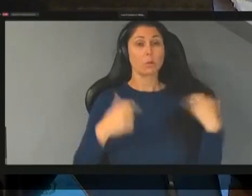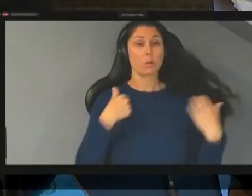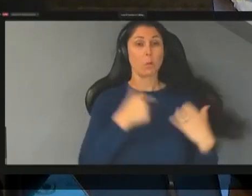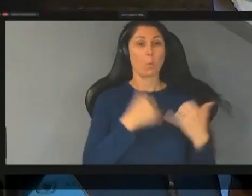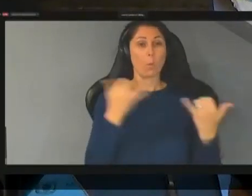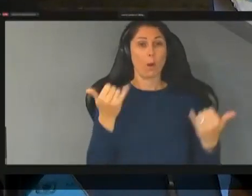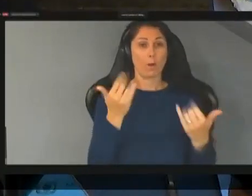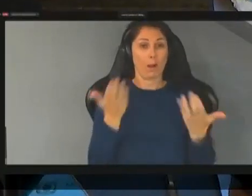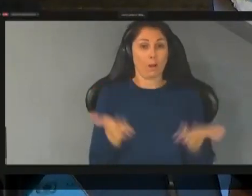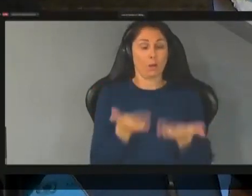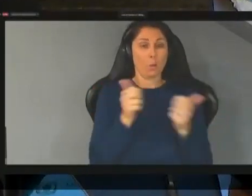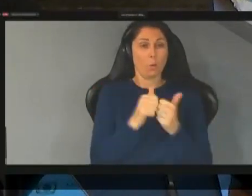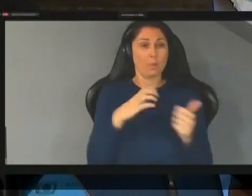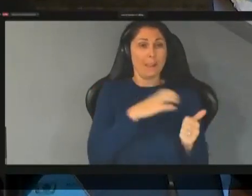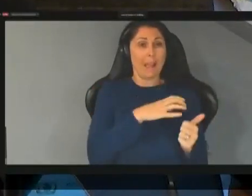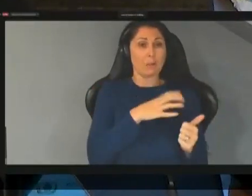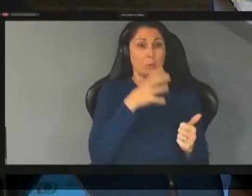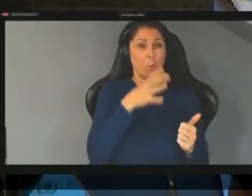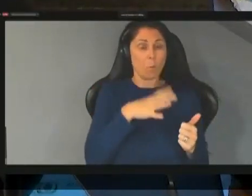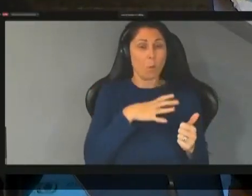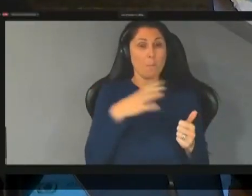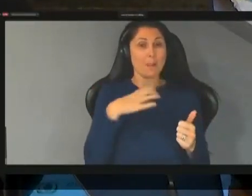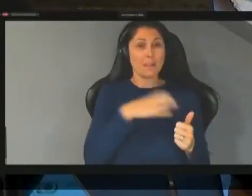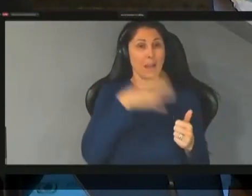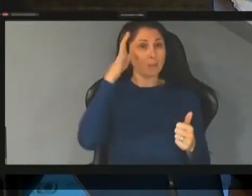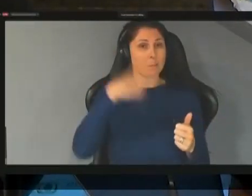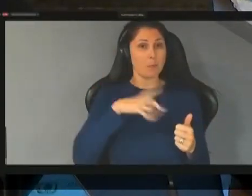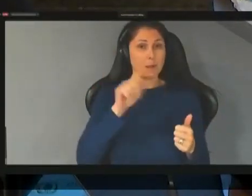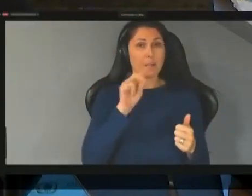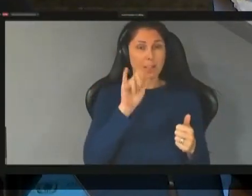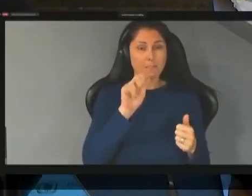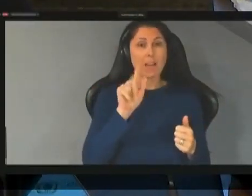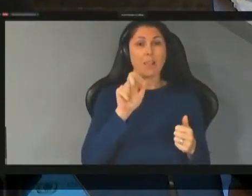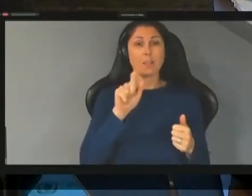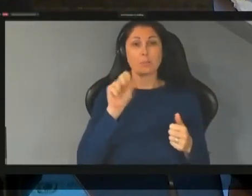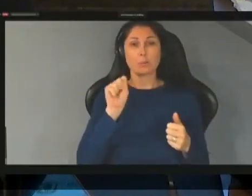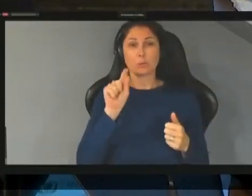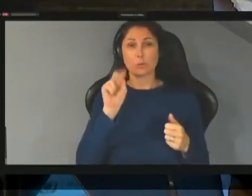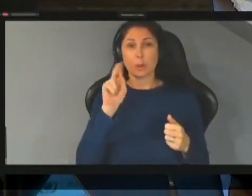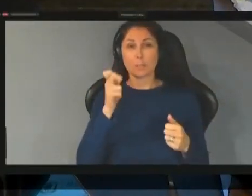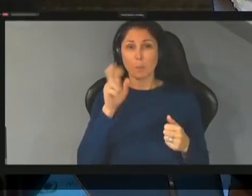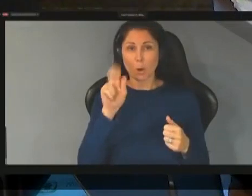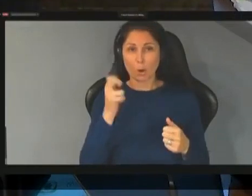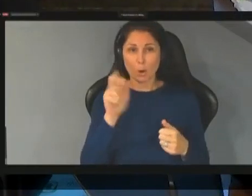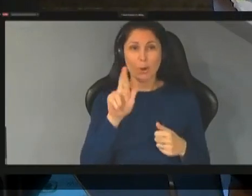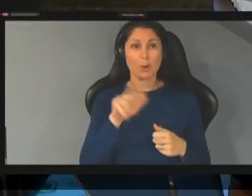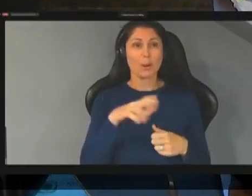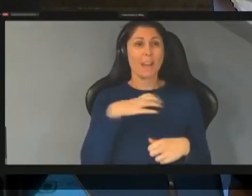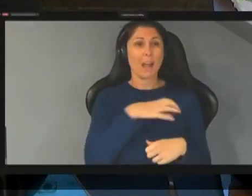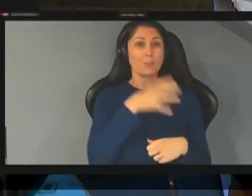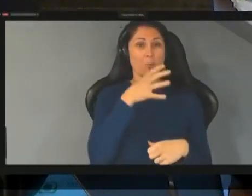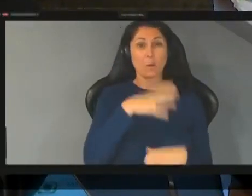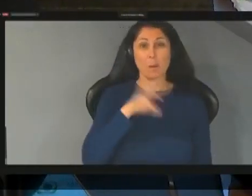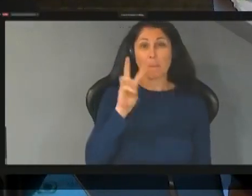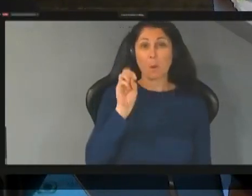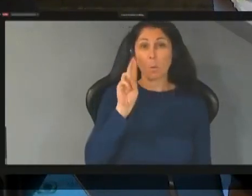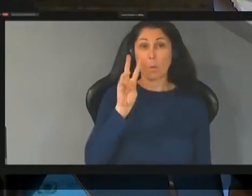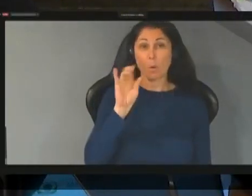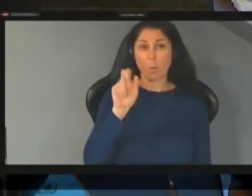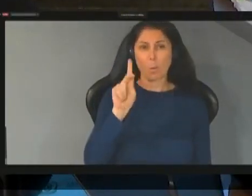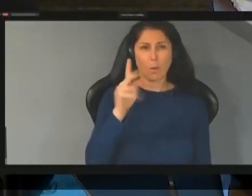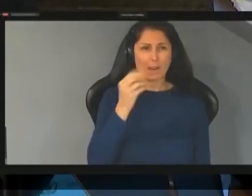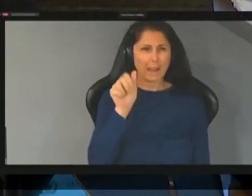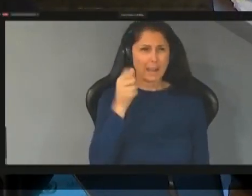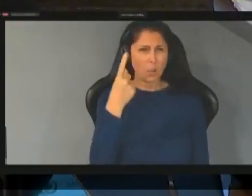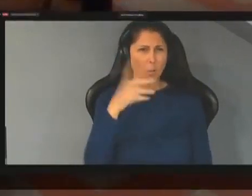today by Councilman Lavelle, Councilwoman Strasburger, Councilwoman Warwick, and is anyone